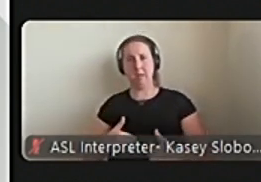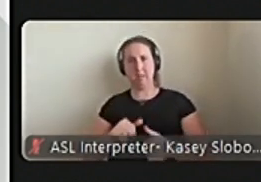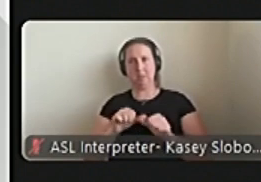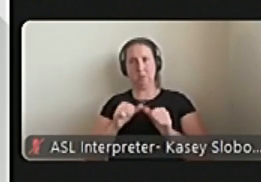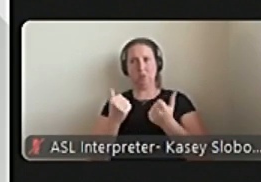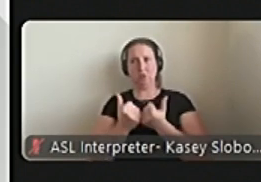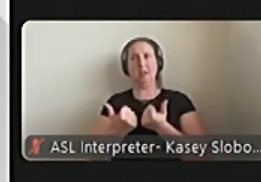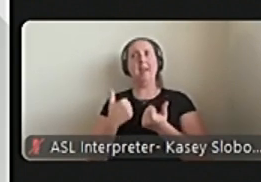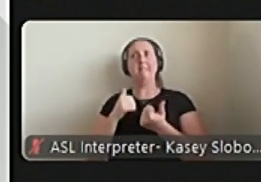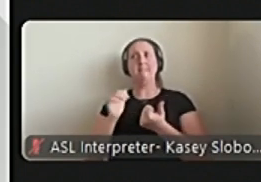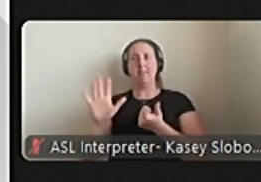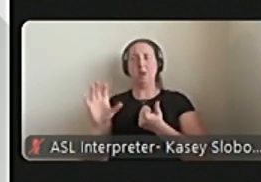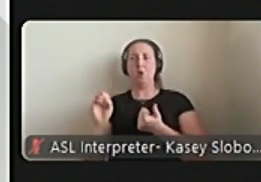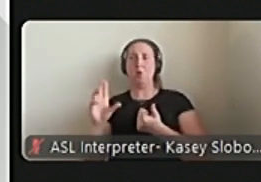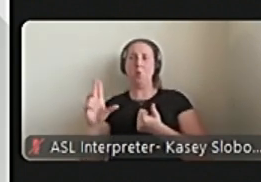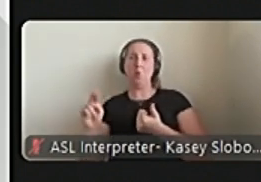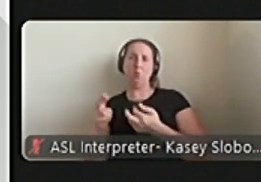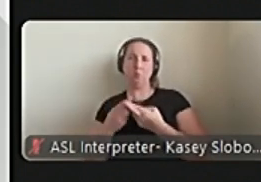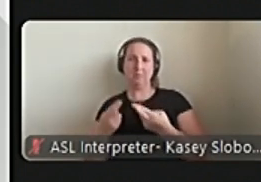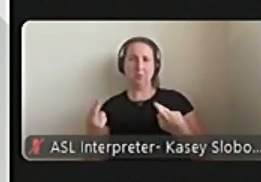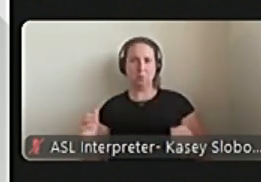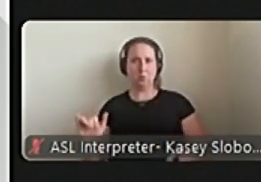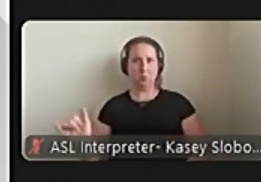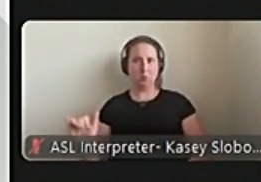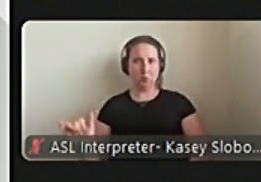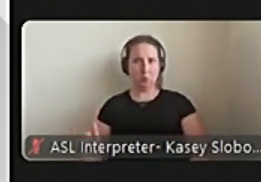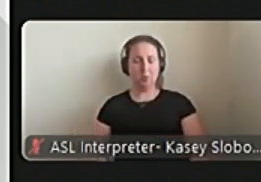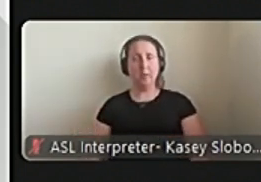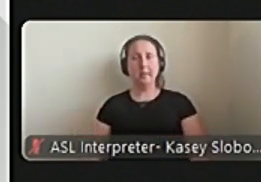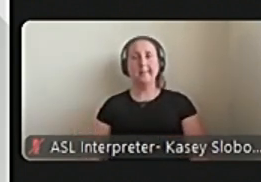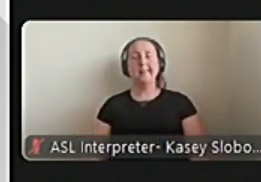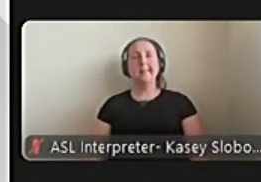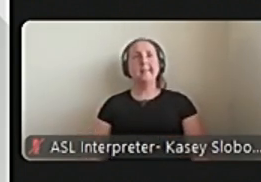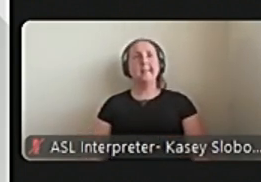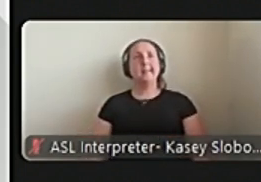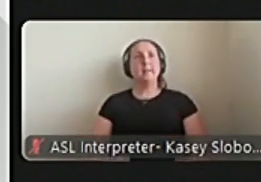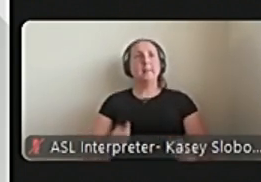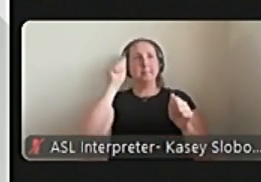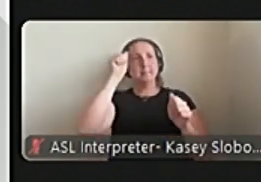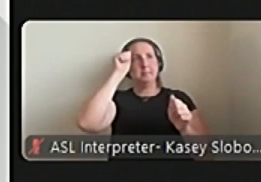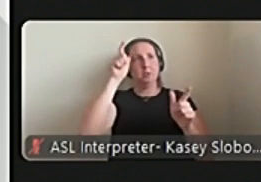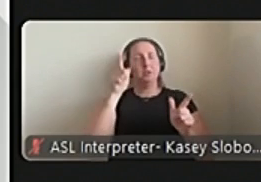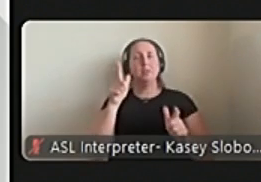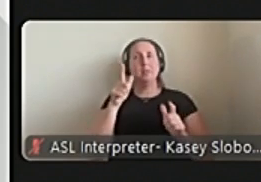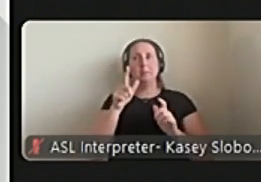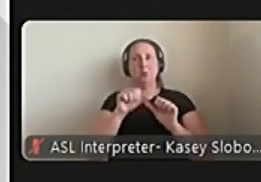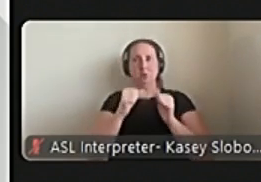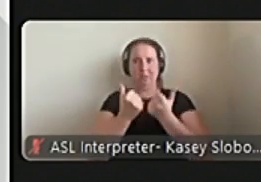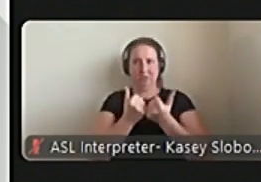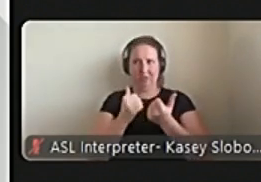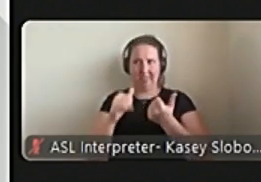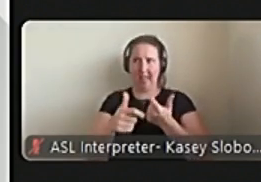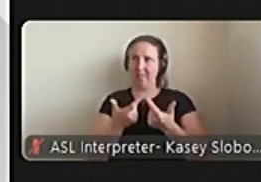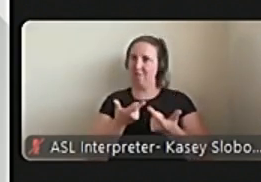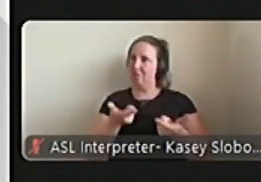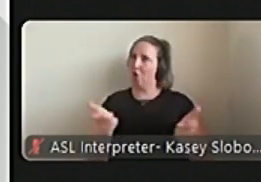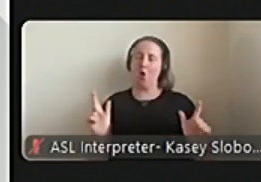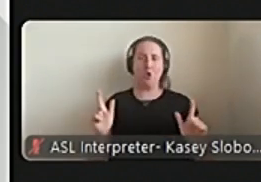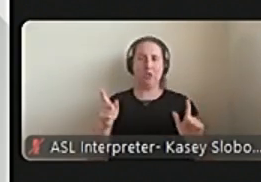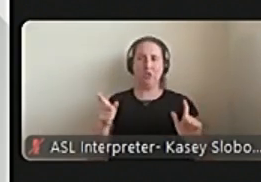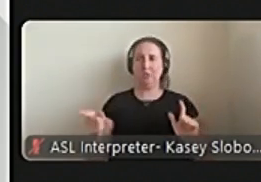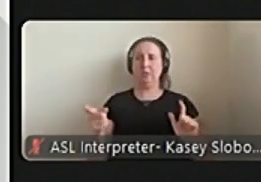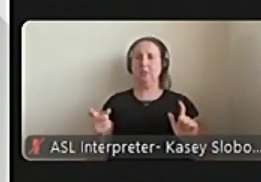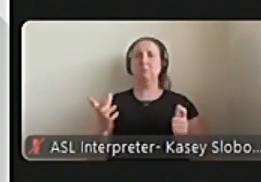resources. But, you know, the Alzheimer's Association, because it's one of the largest types, yeah, they serve